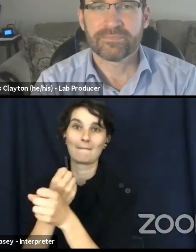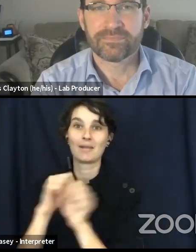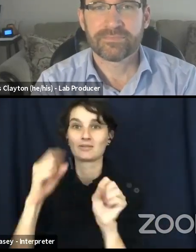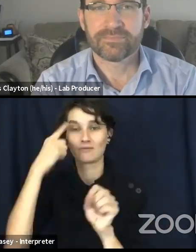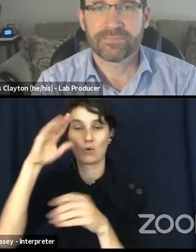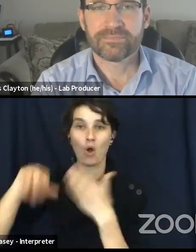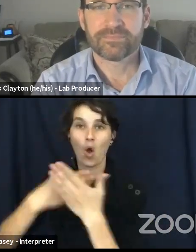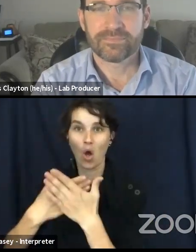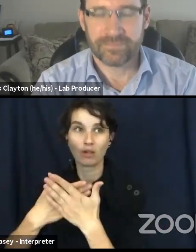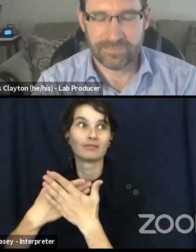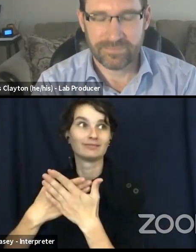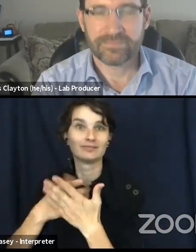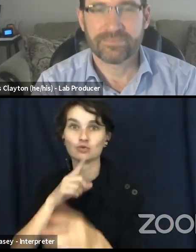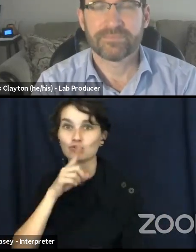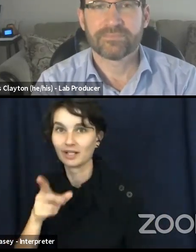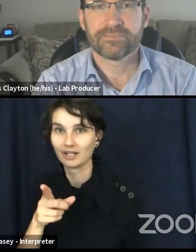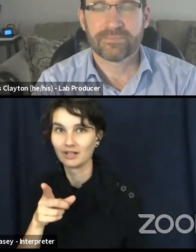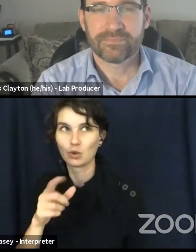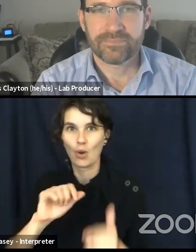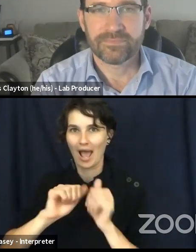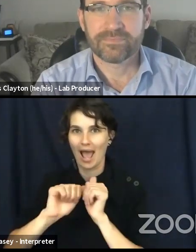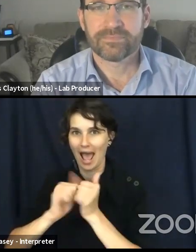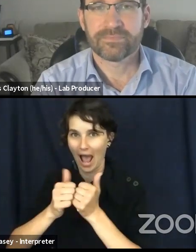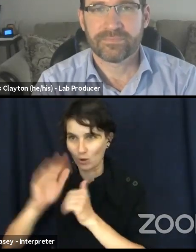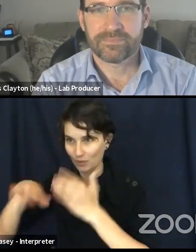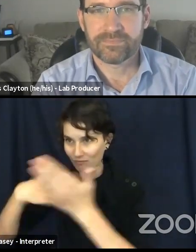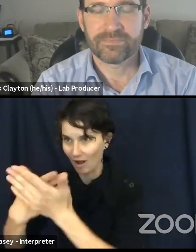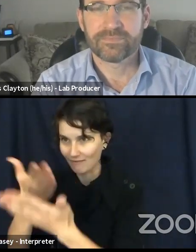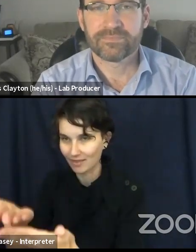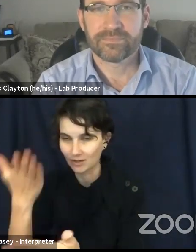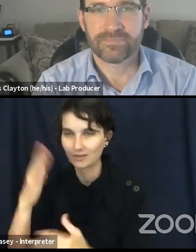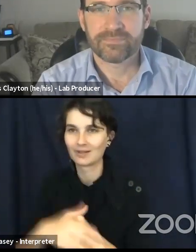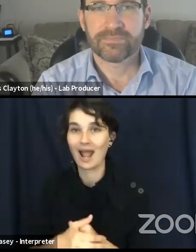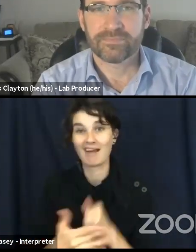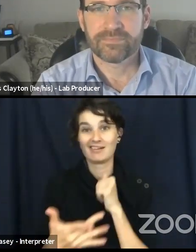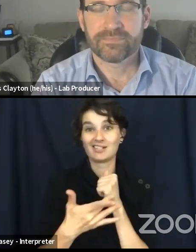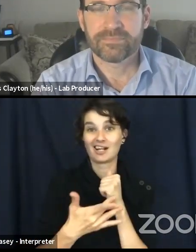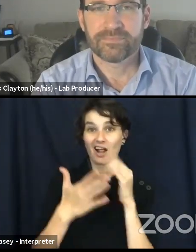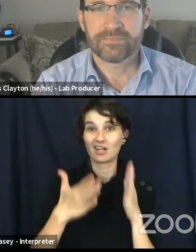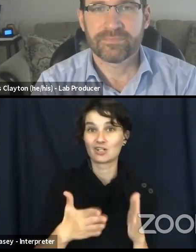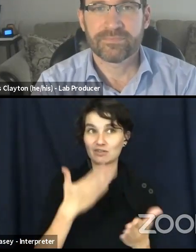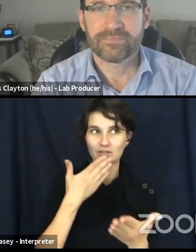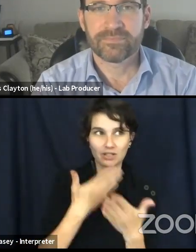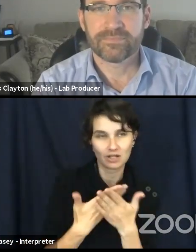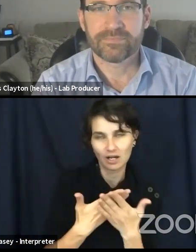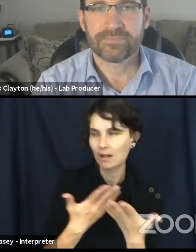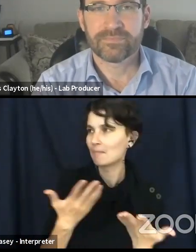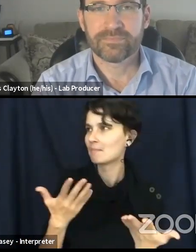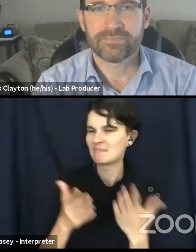we get there? And technologists are really good at saying, okay,